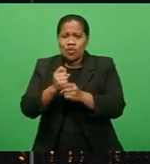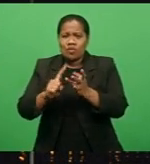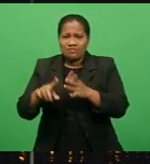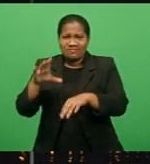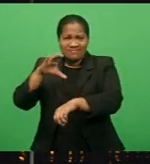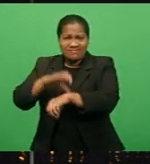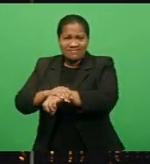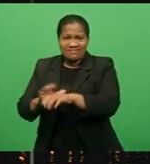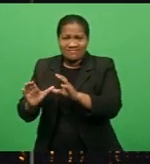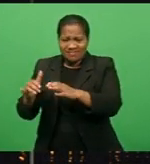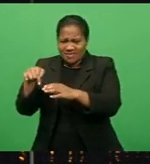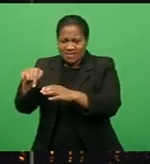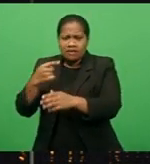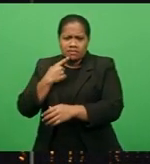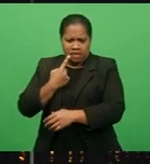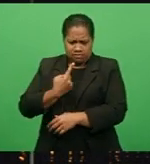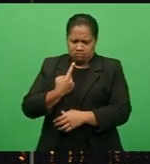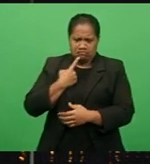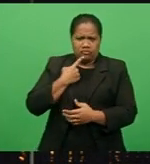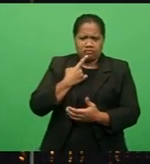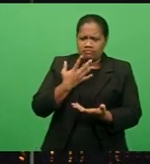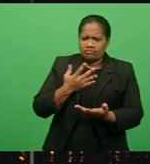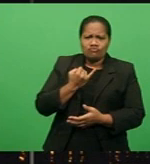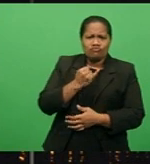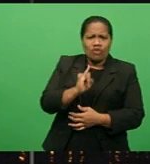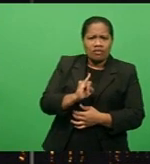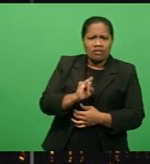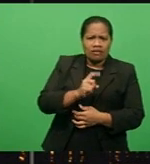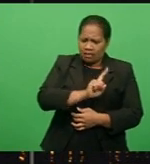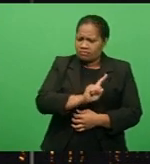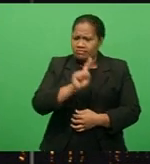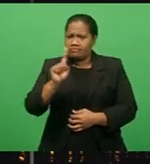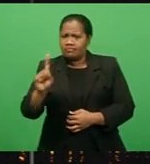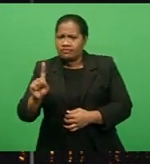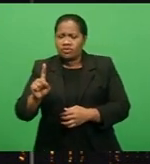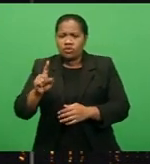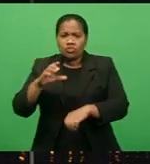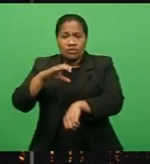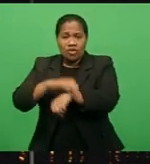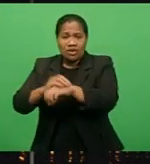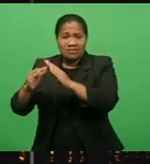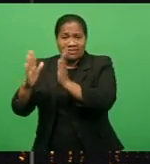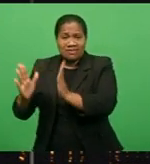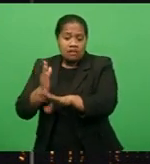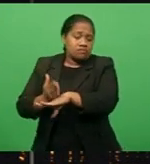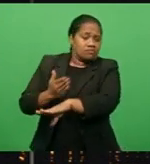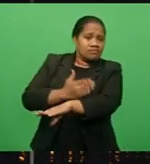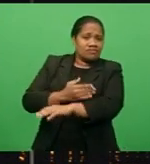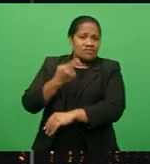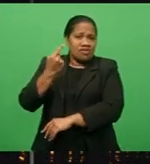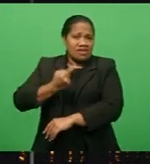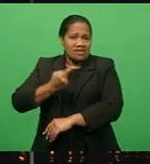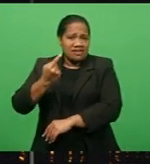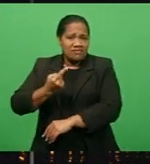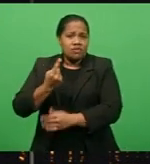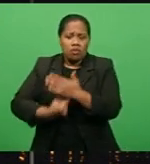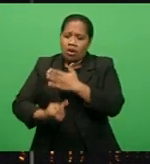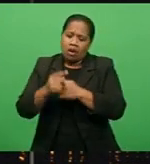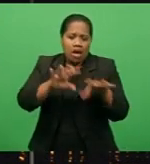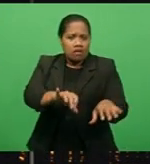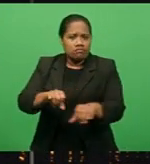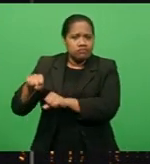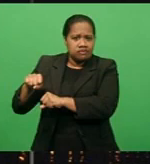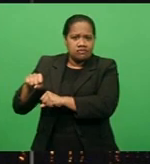breaching curfew. Kelly Vavala reports they had gone to the police station before 11 p.m. but were instead arrested and